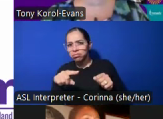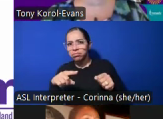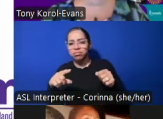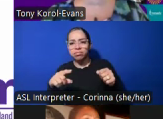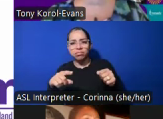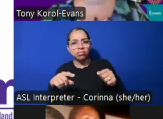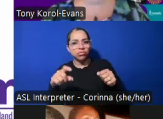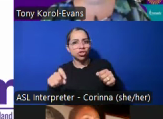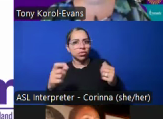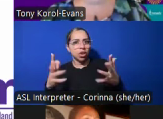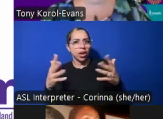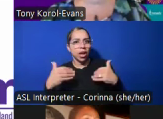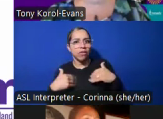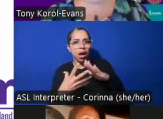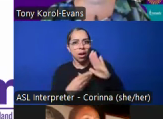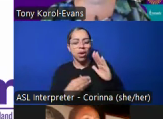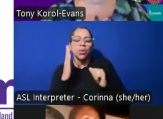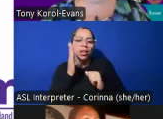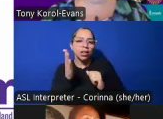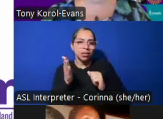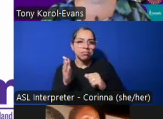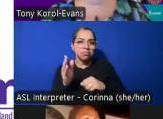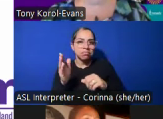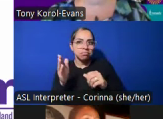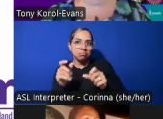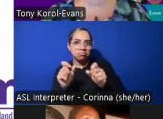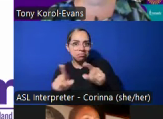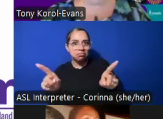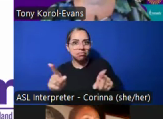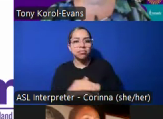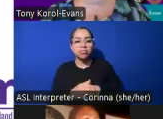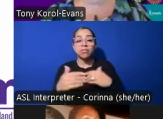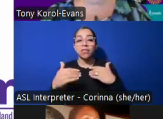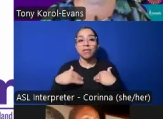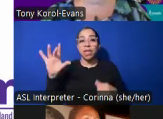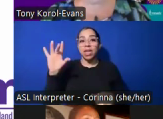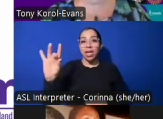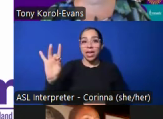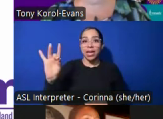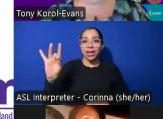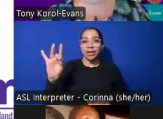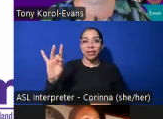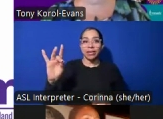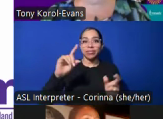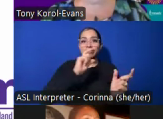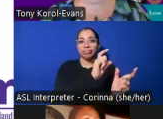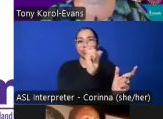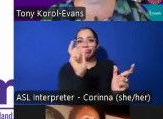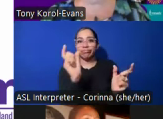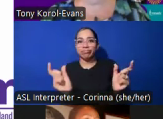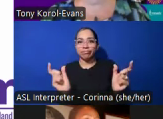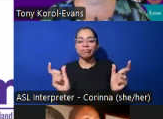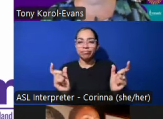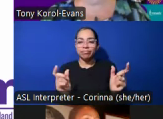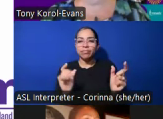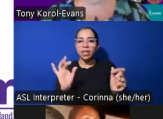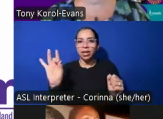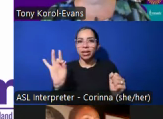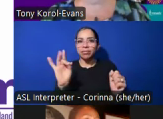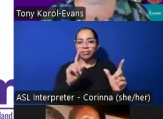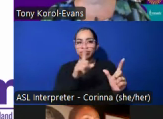or you'll get one. And it has 8 spokes on it. Now, the power and control wheel, one of the things that we talk